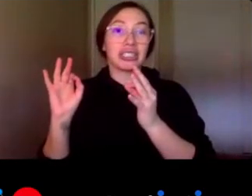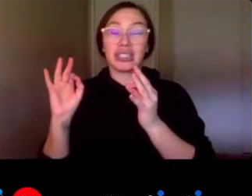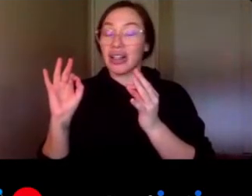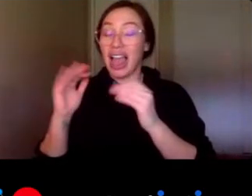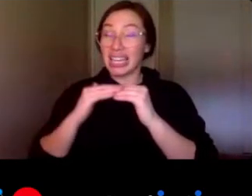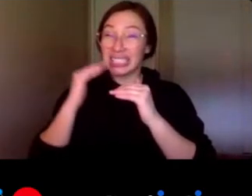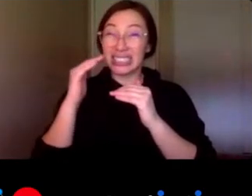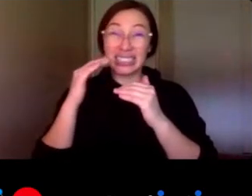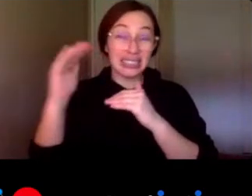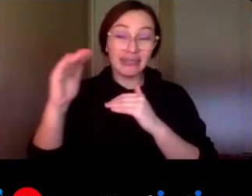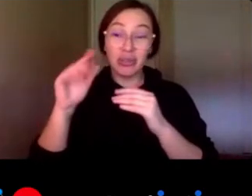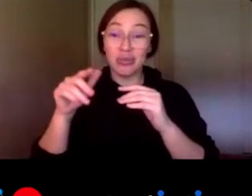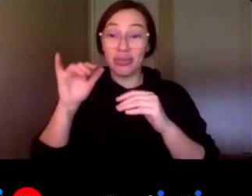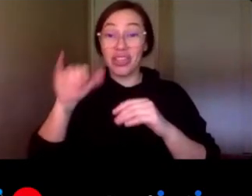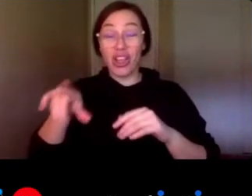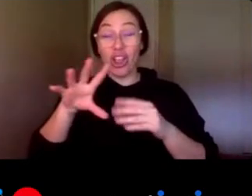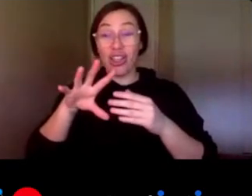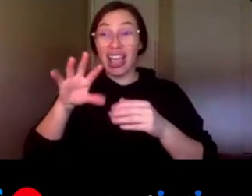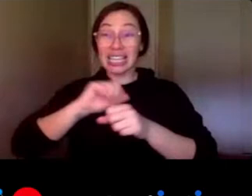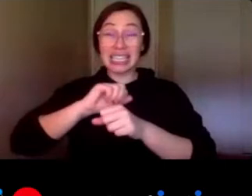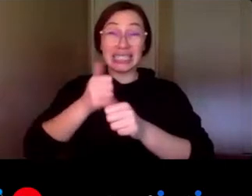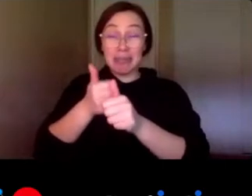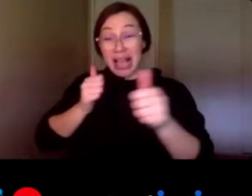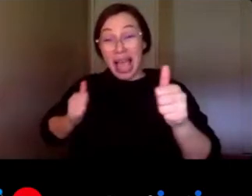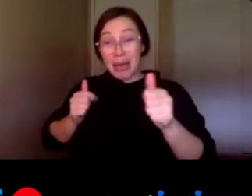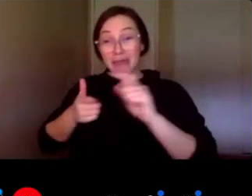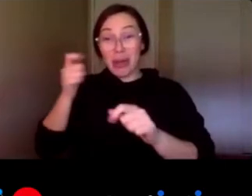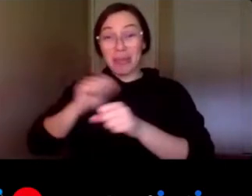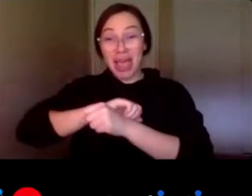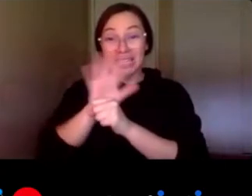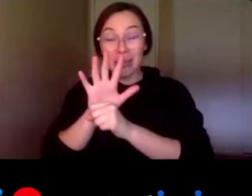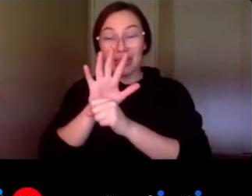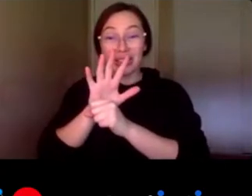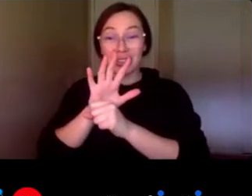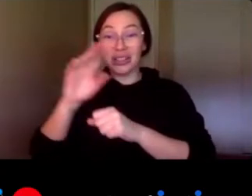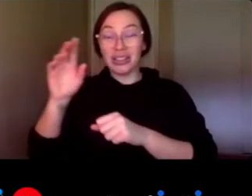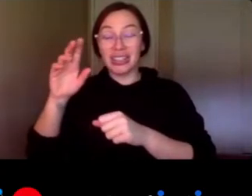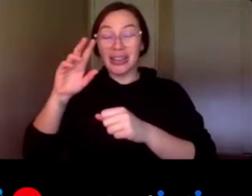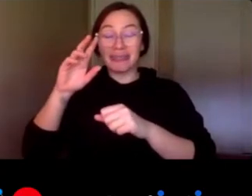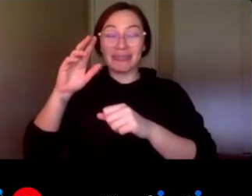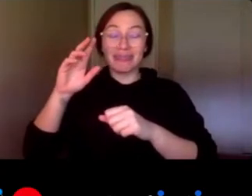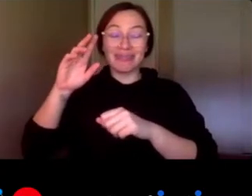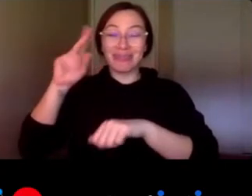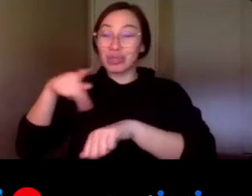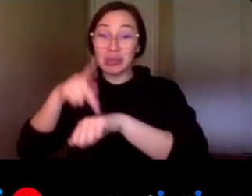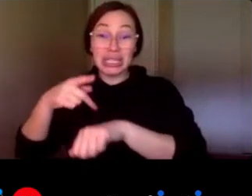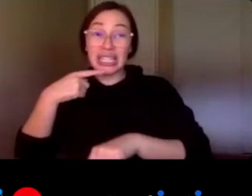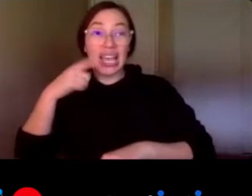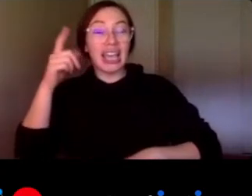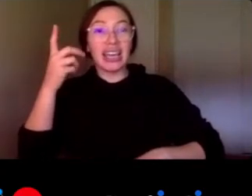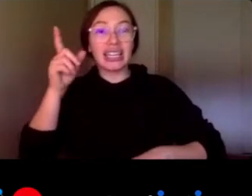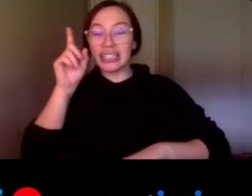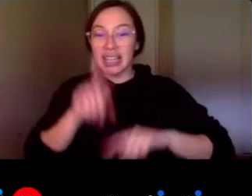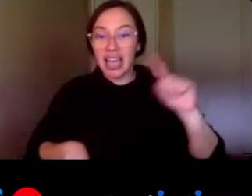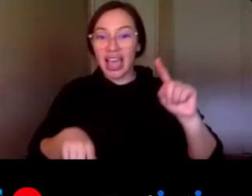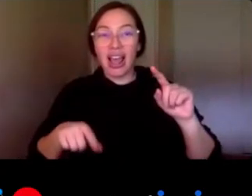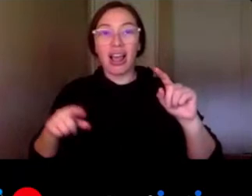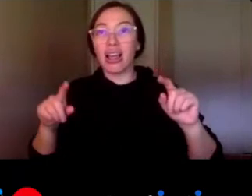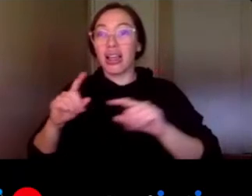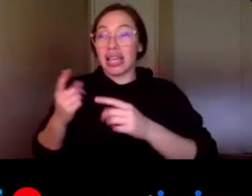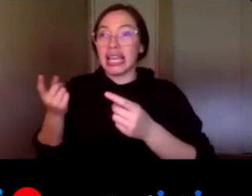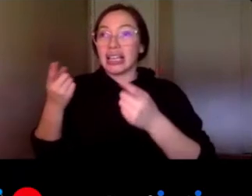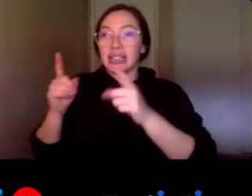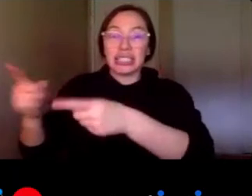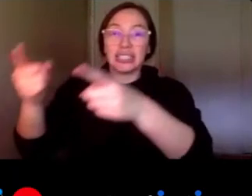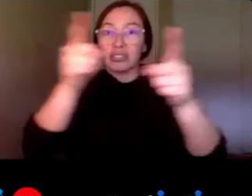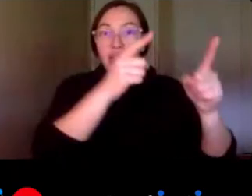time when they're coming back with learning gaps from a pandemic, principals saying, we can't juggle all these competing interests right now and keep